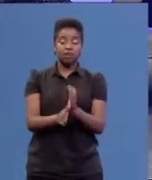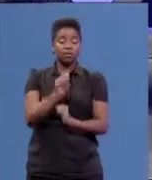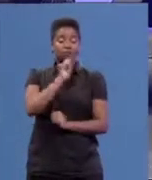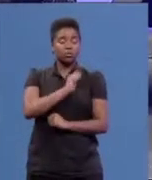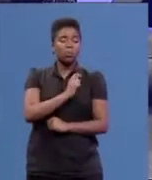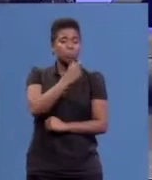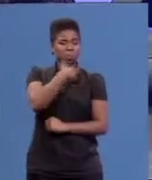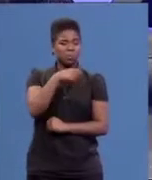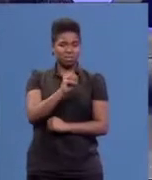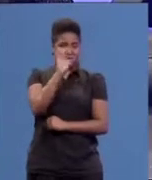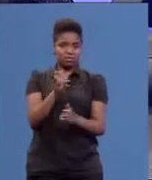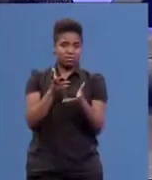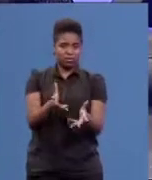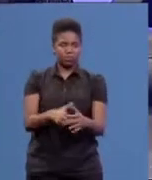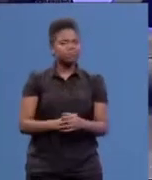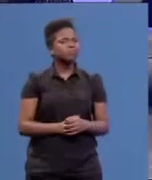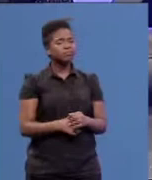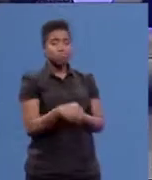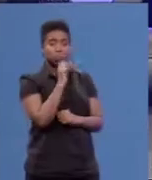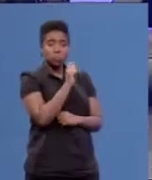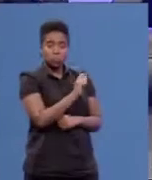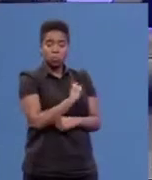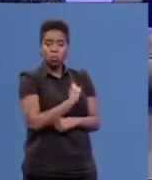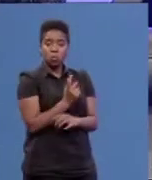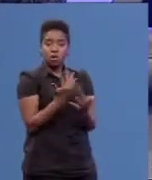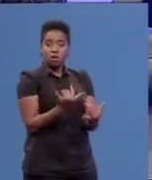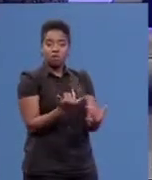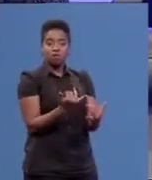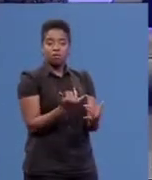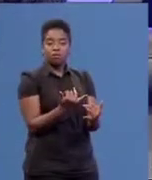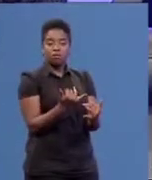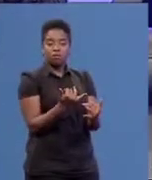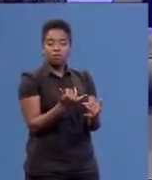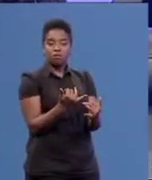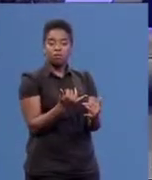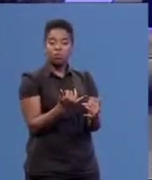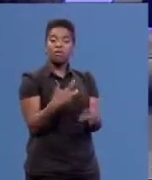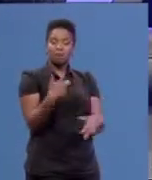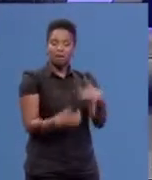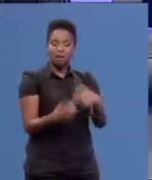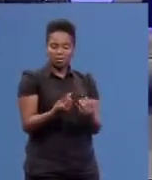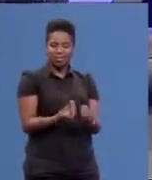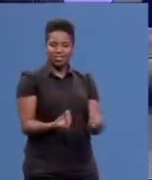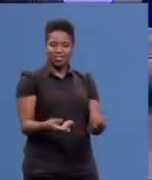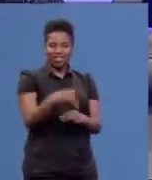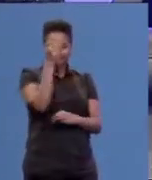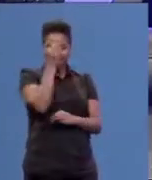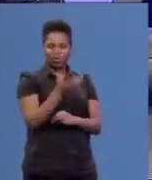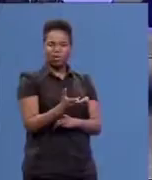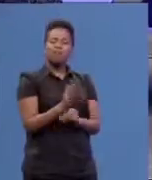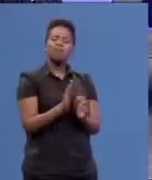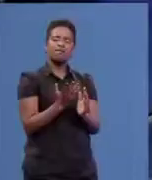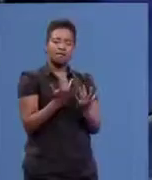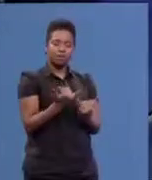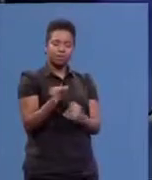extent. And the thing is, mthetho abantu babona ngofundiswa, so children learn what they live and they live what they learn. Ndicela ke ngoku sikhe